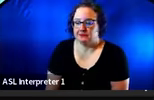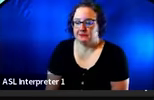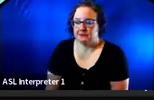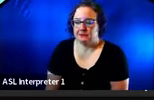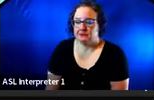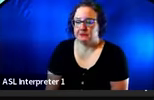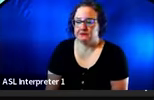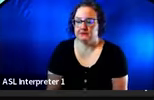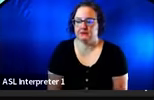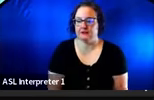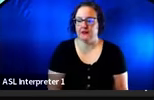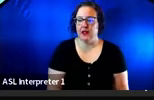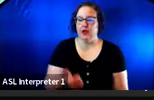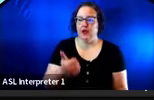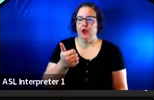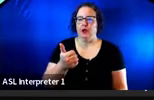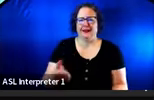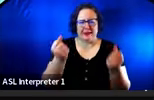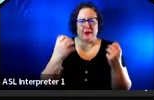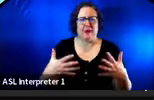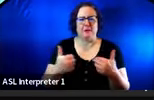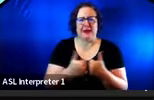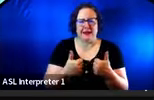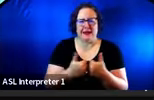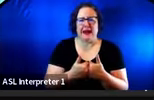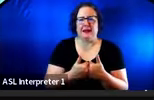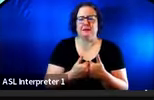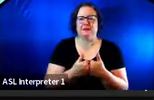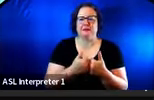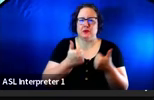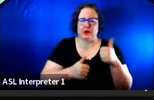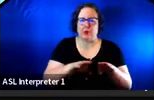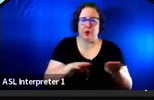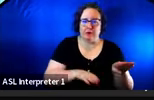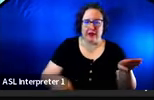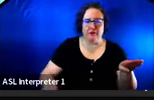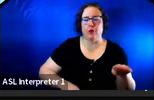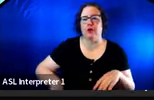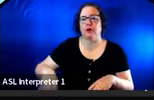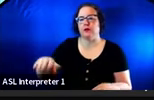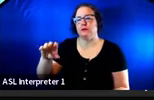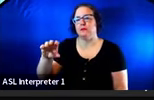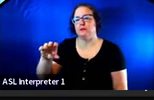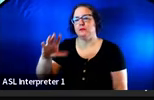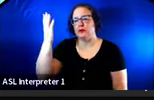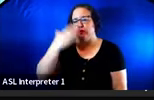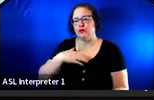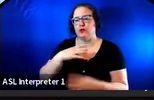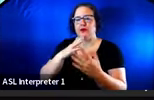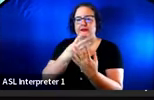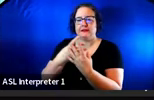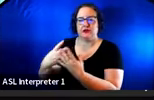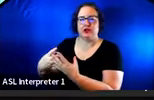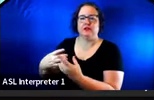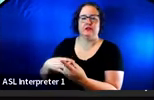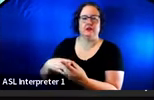platforms the games were on, but there are a lot of games. I know that Slay the Spire's on PlayStation because I play that one, and Darkest Dungeon's also on PlayStation because I play that one